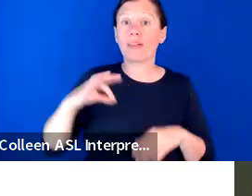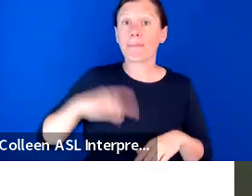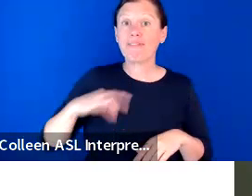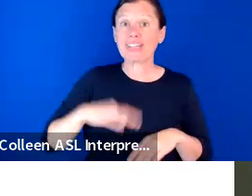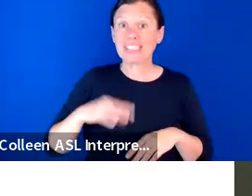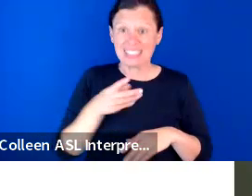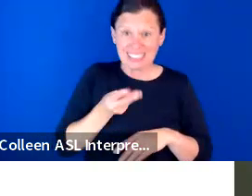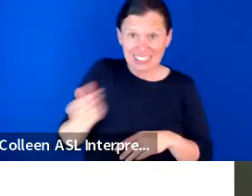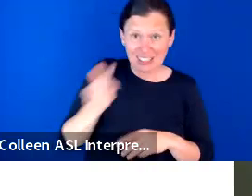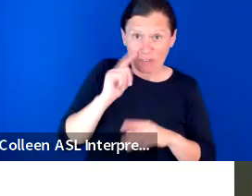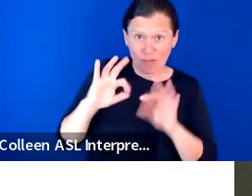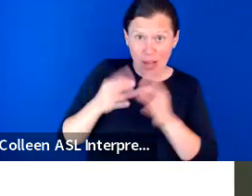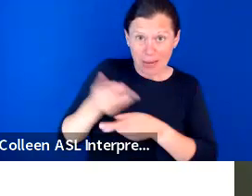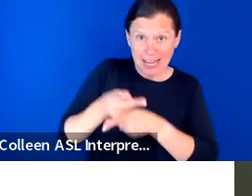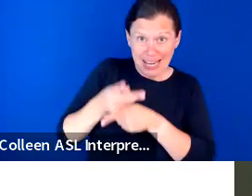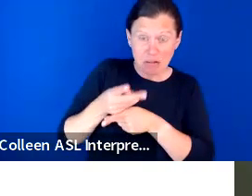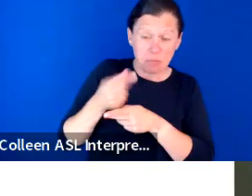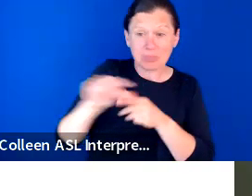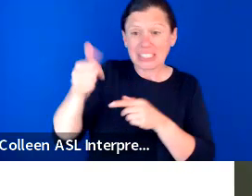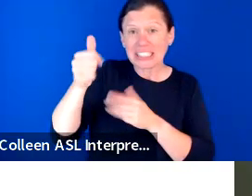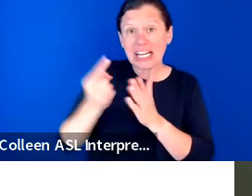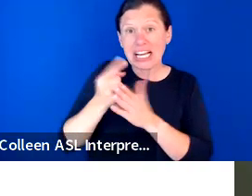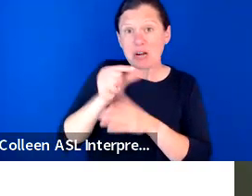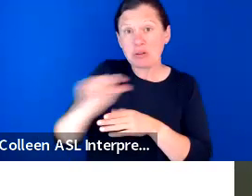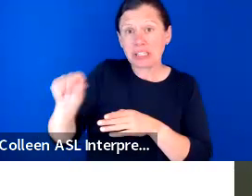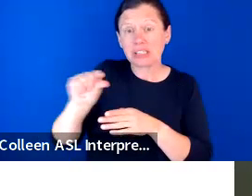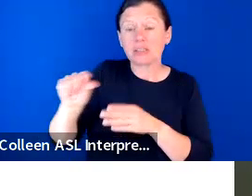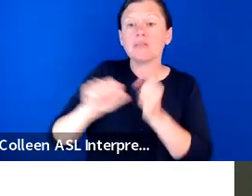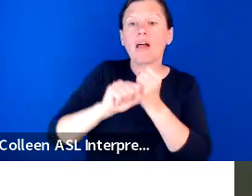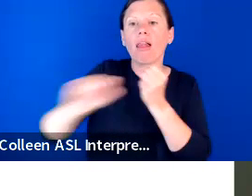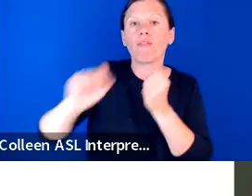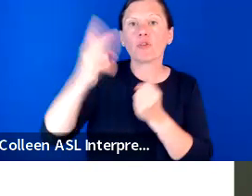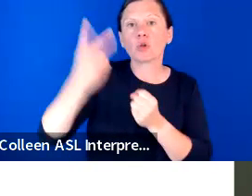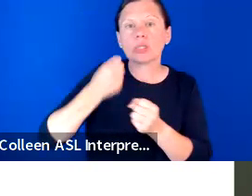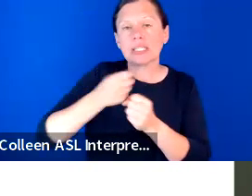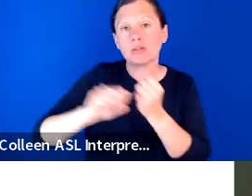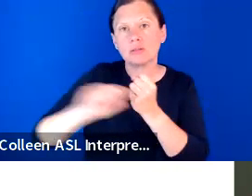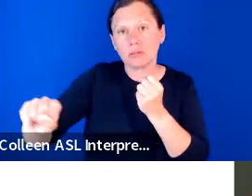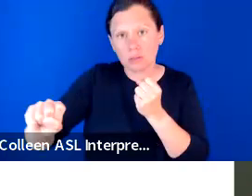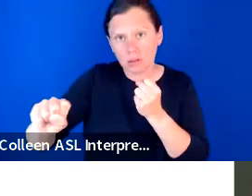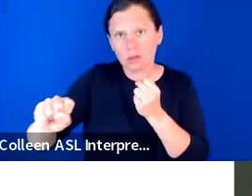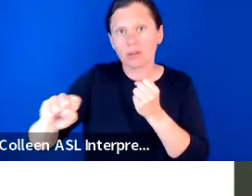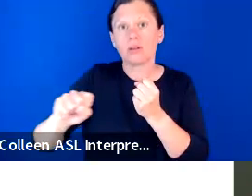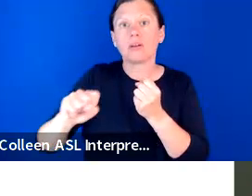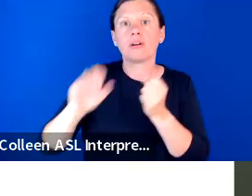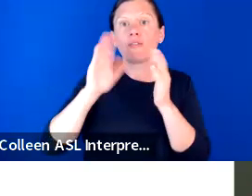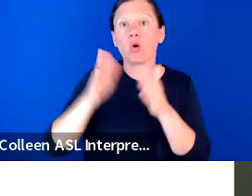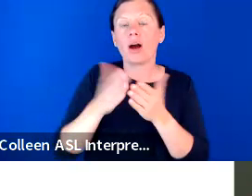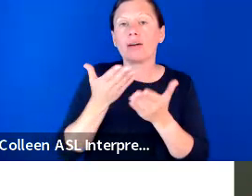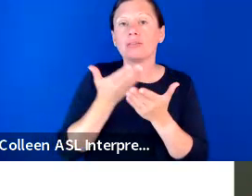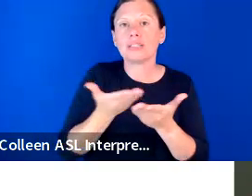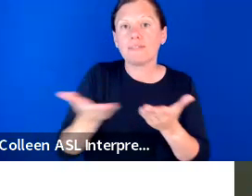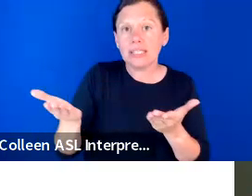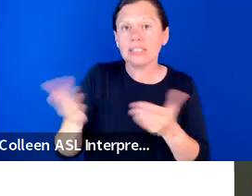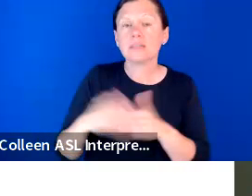about 10 hours per week for 2 years and get care supplies for about $33,500. Or they could choose